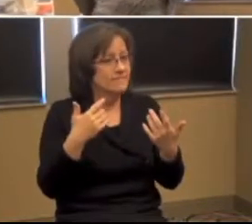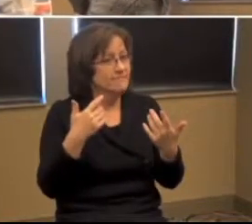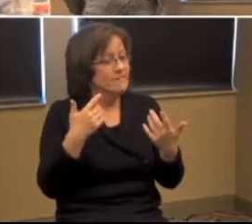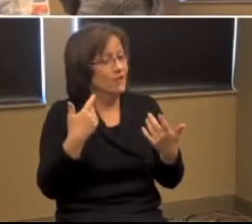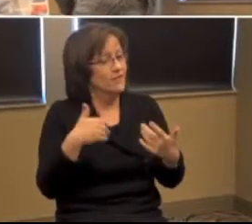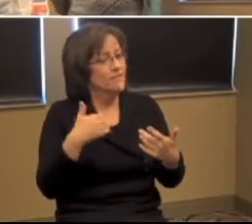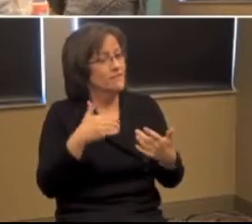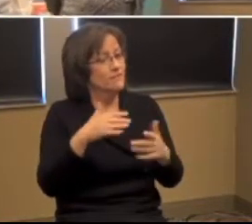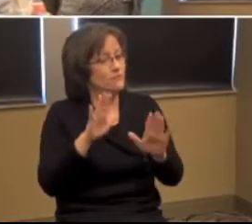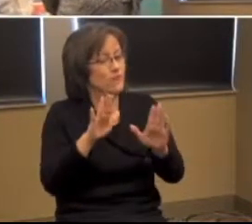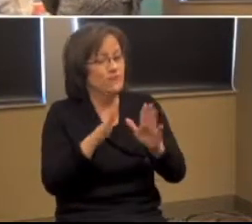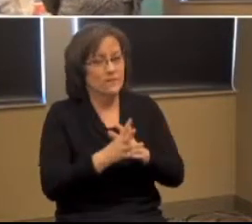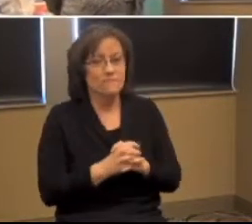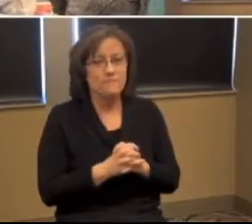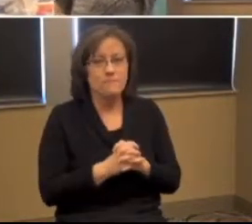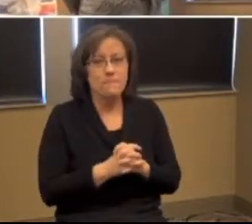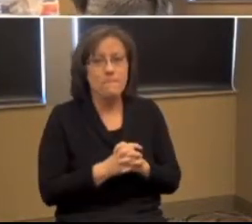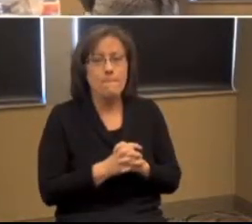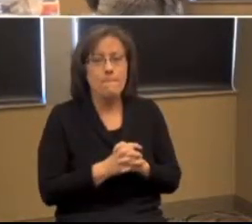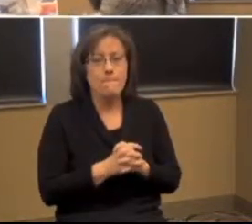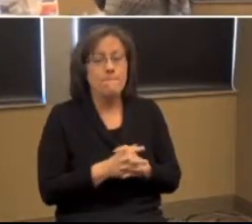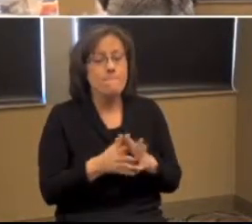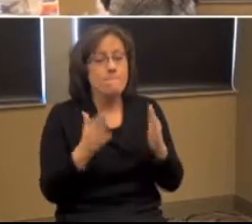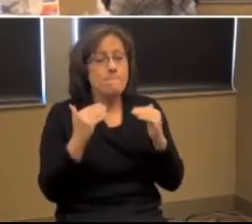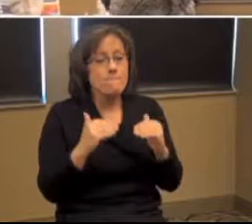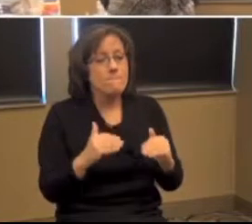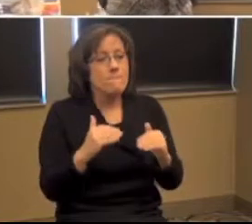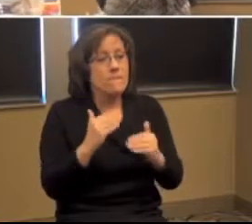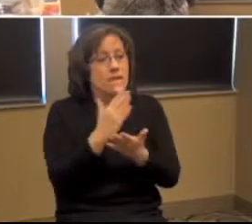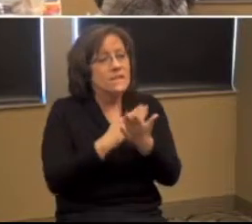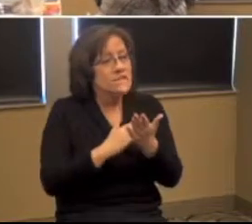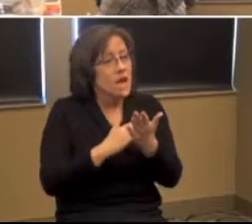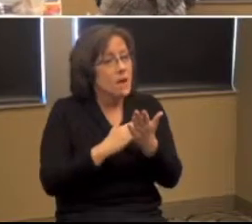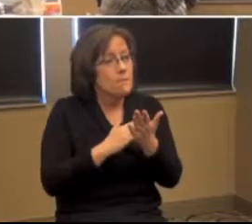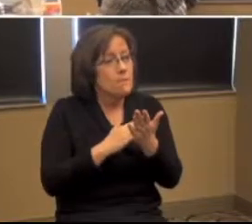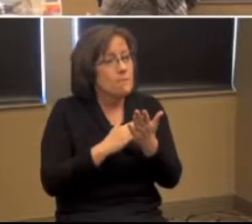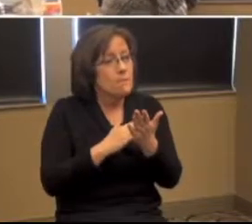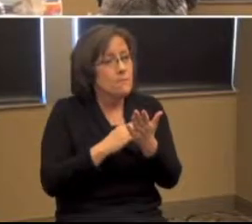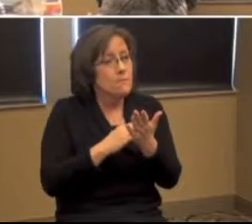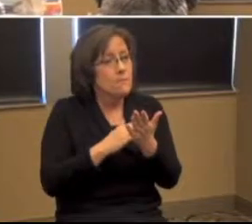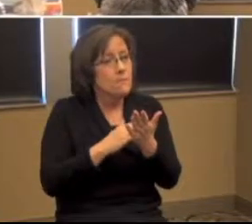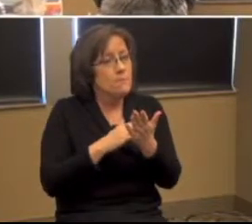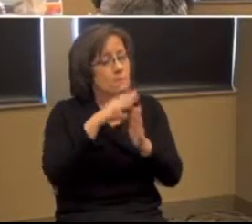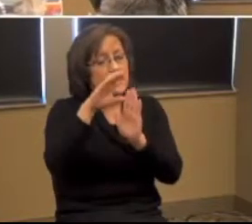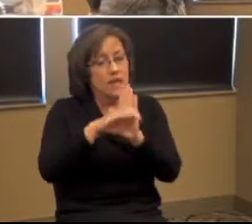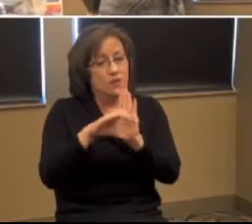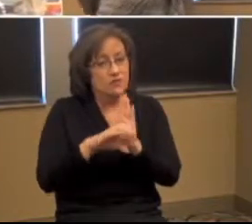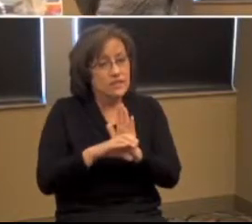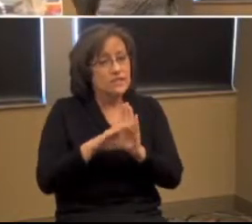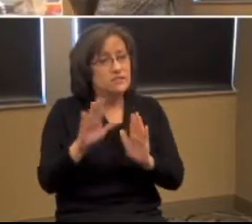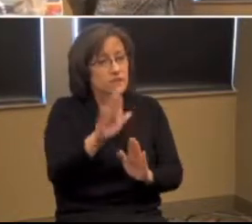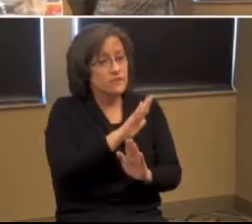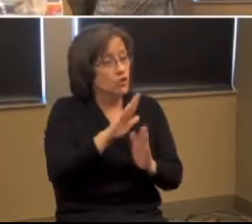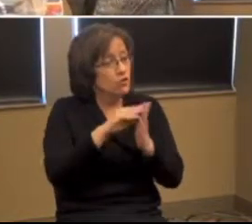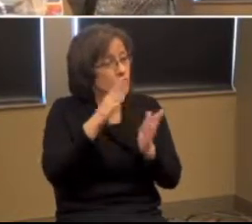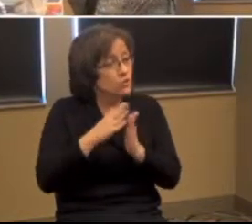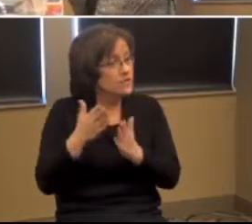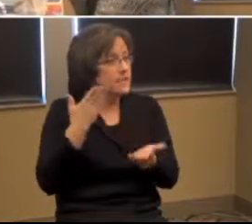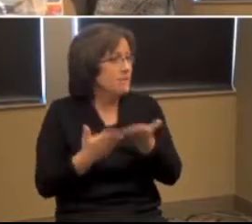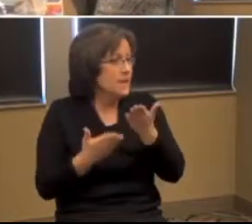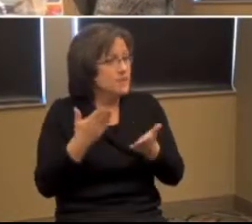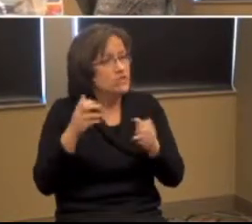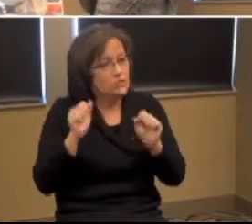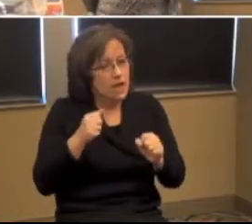some characteristics of your students that may be addressed through structured work